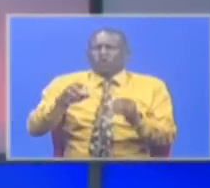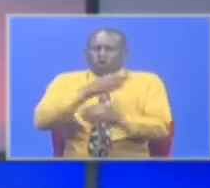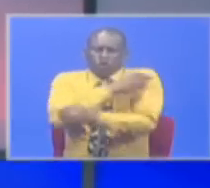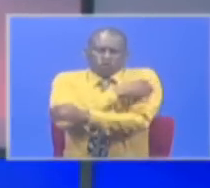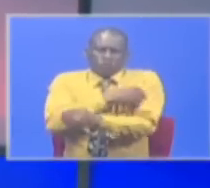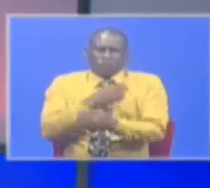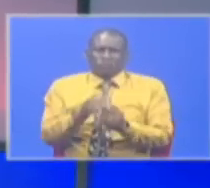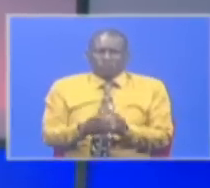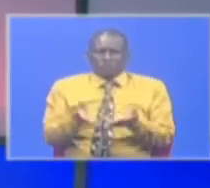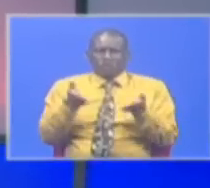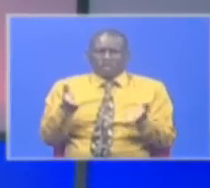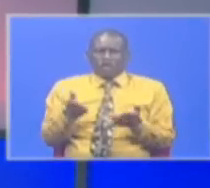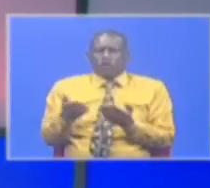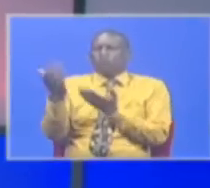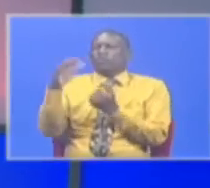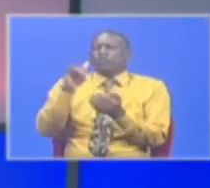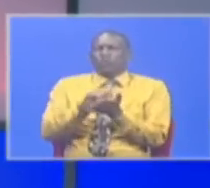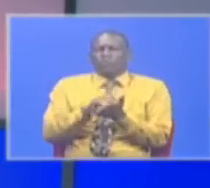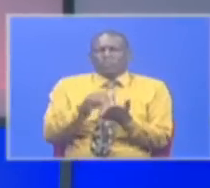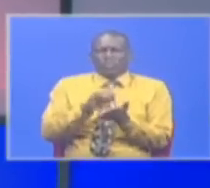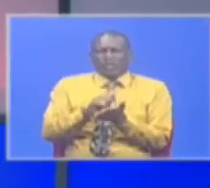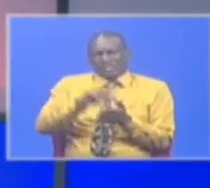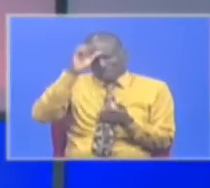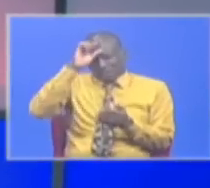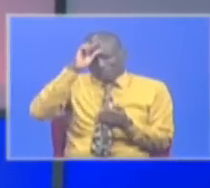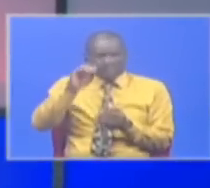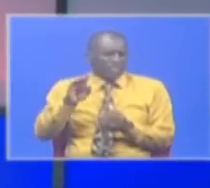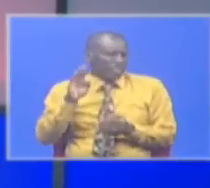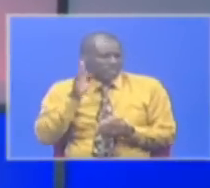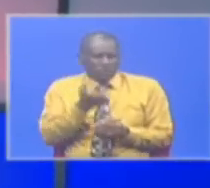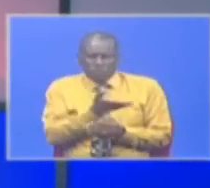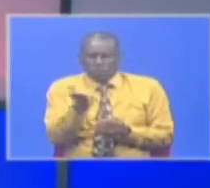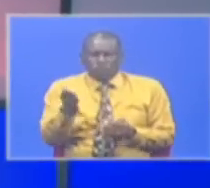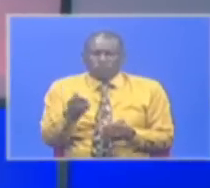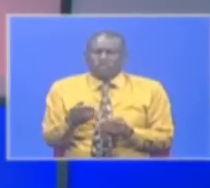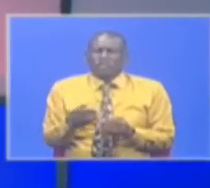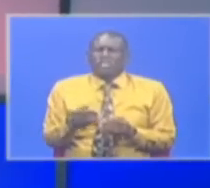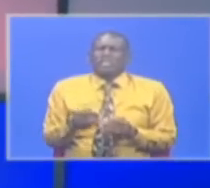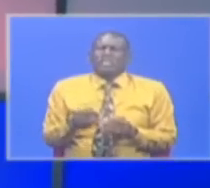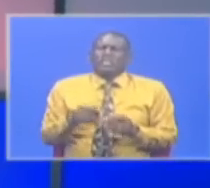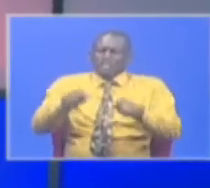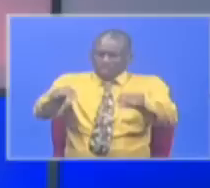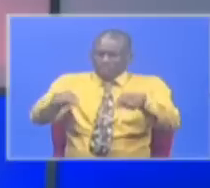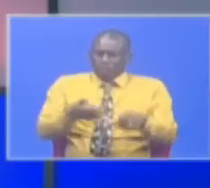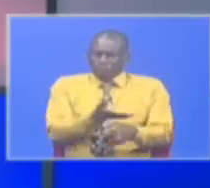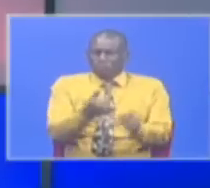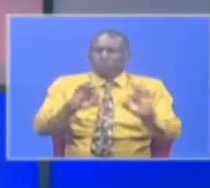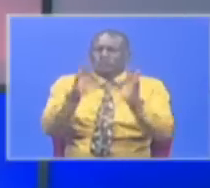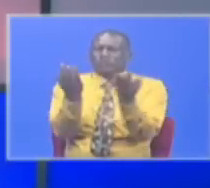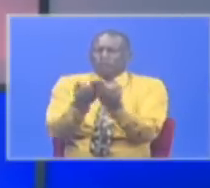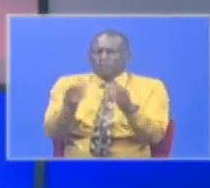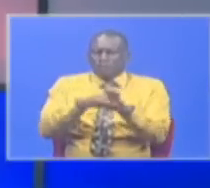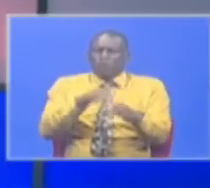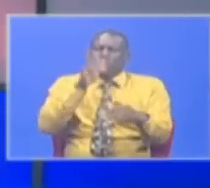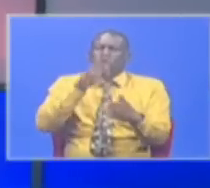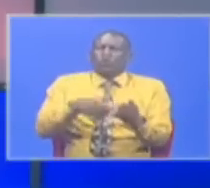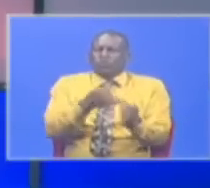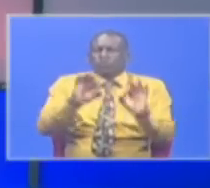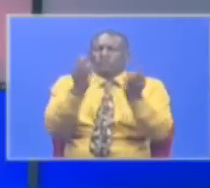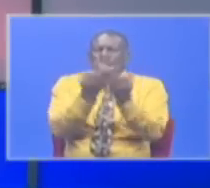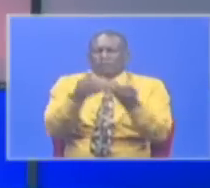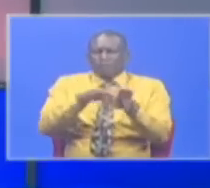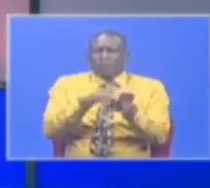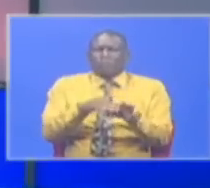Well, we certainly hope that the government is listening to those desperate calls from those families. All they want is their